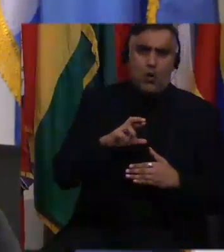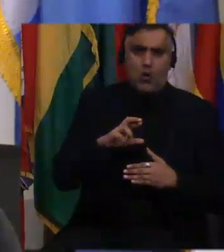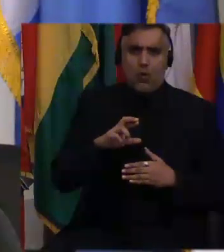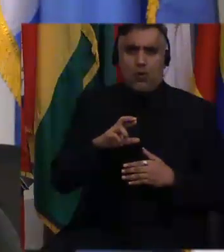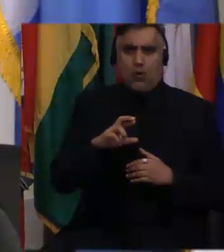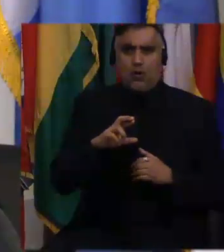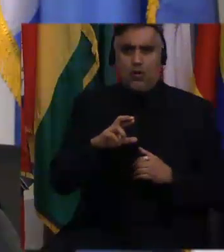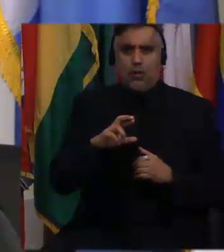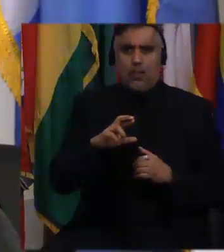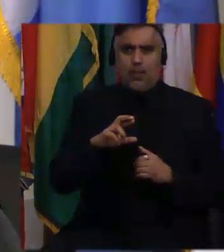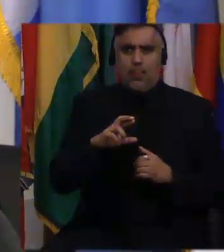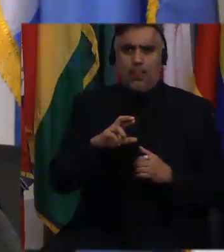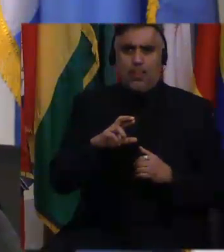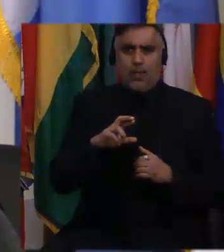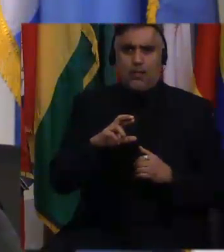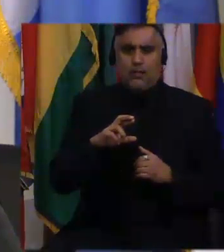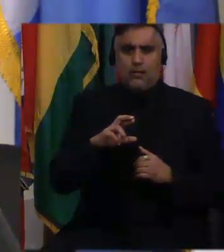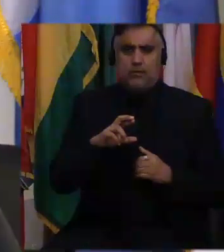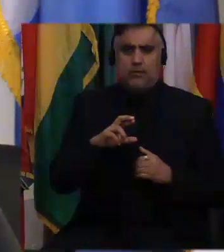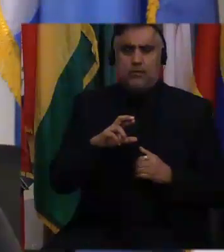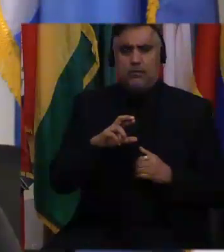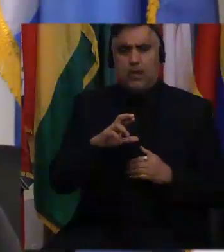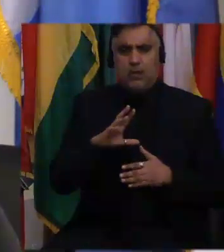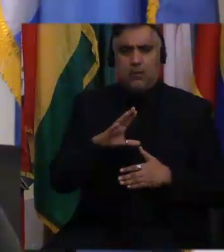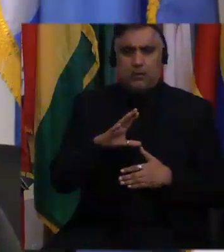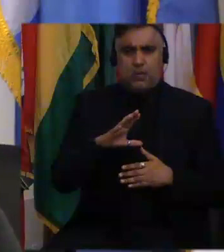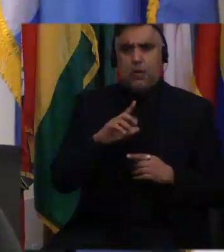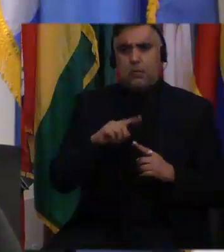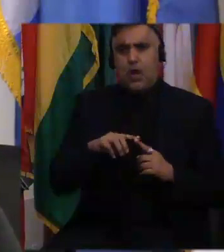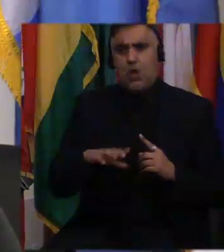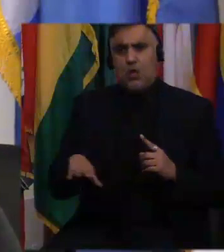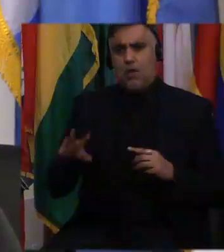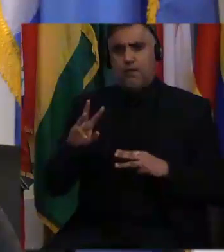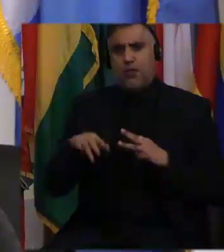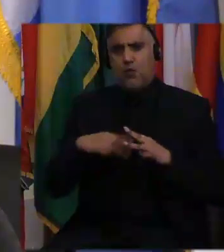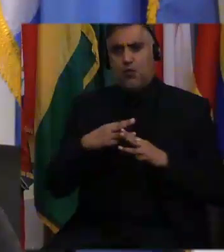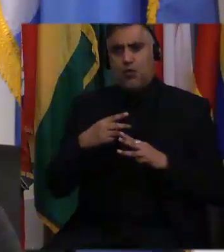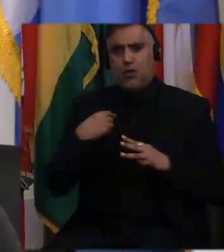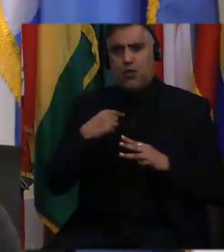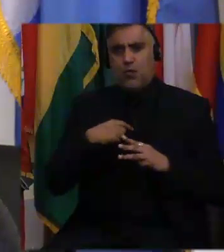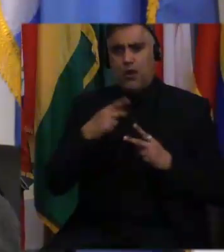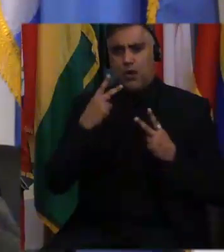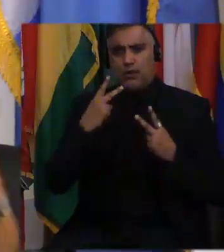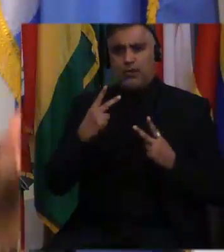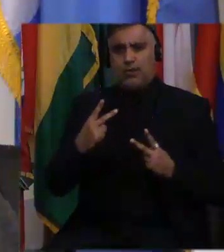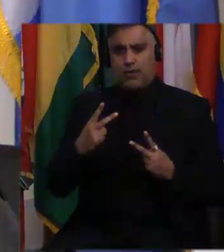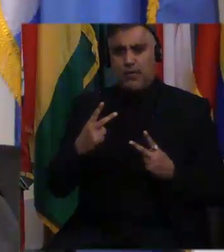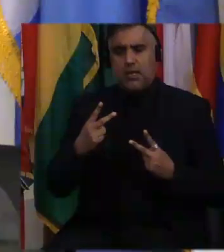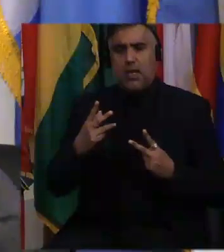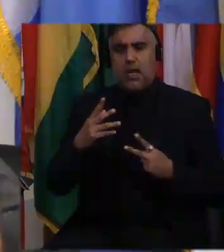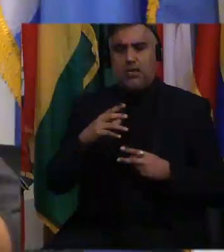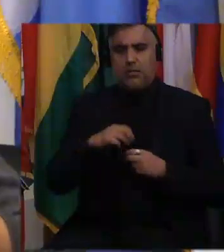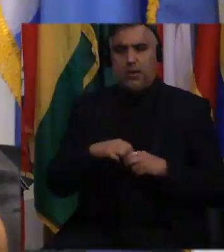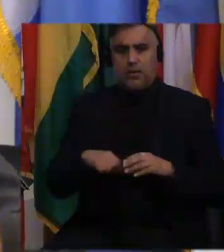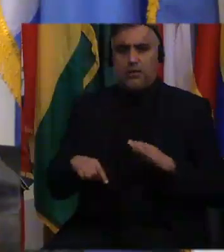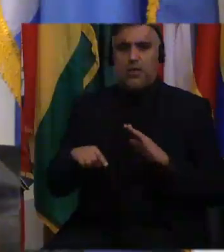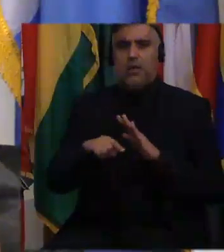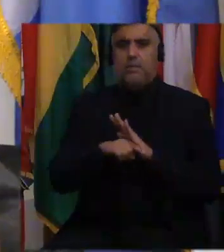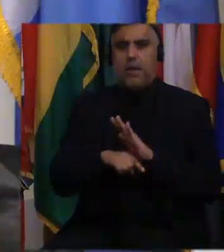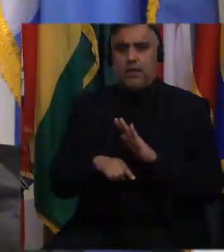the in South America, but all over the world, we are seeing as part of this